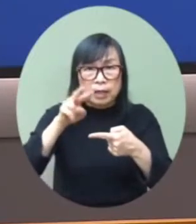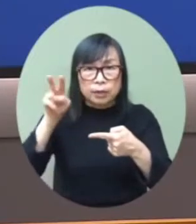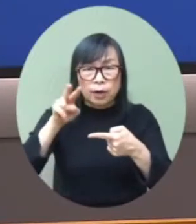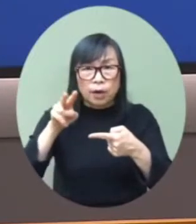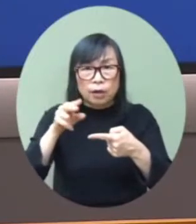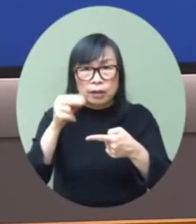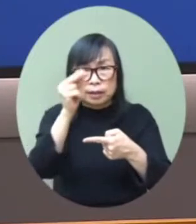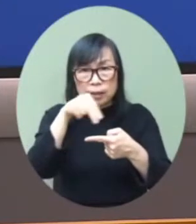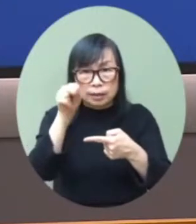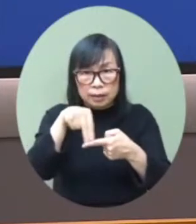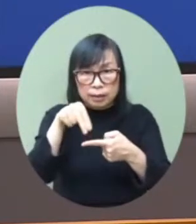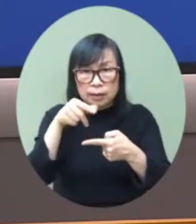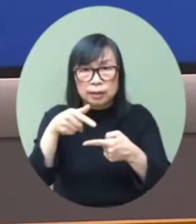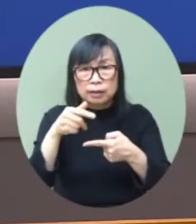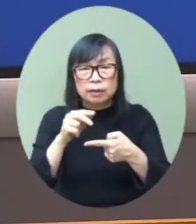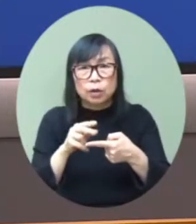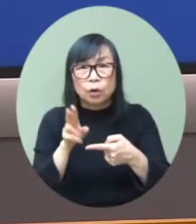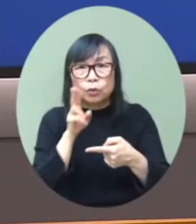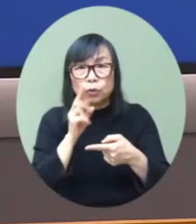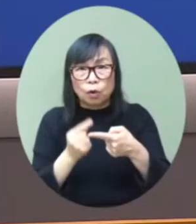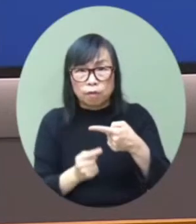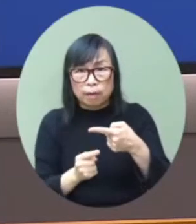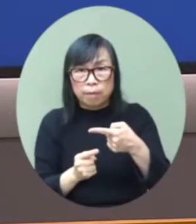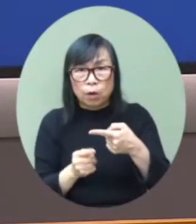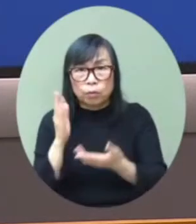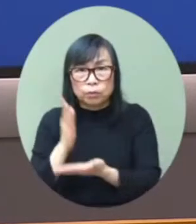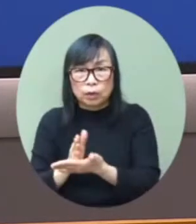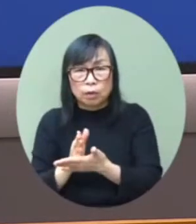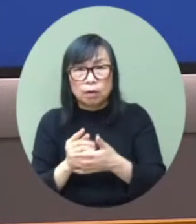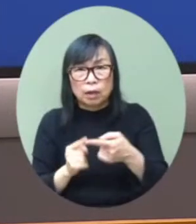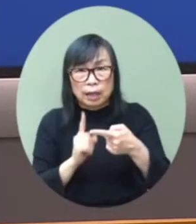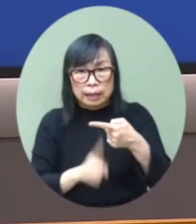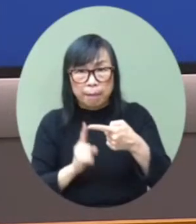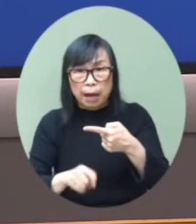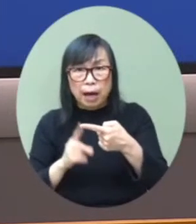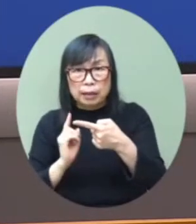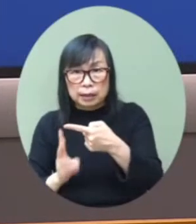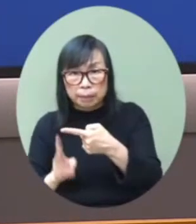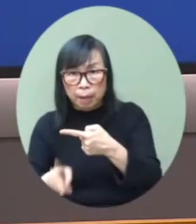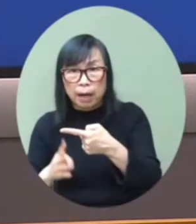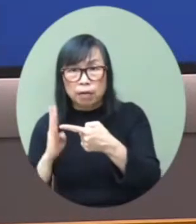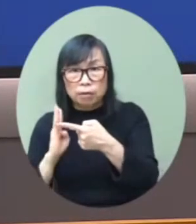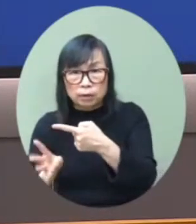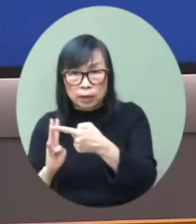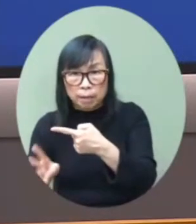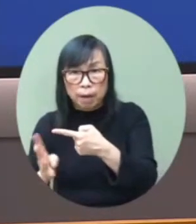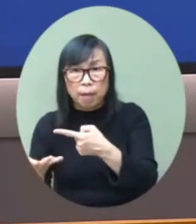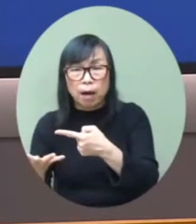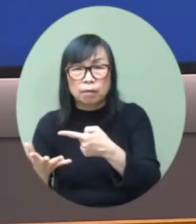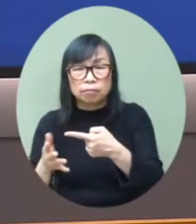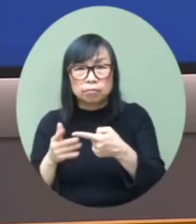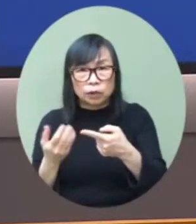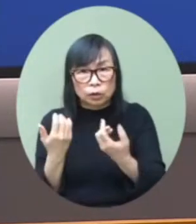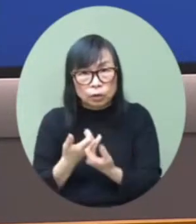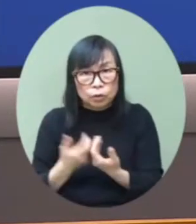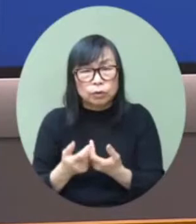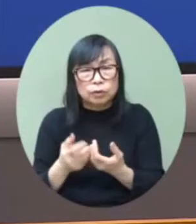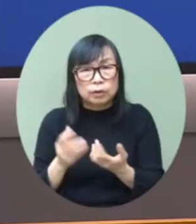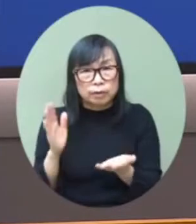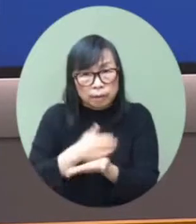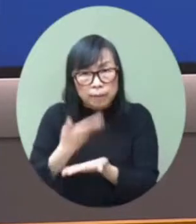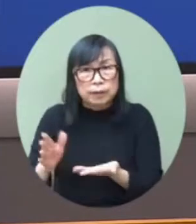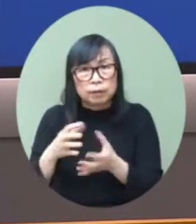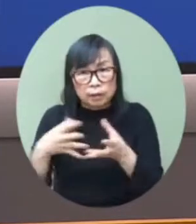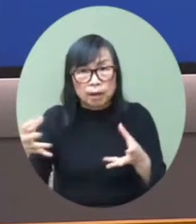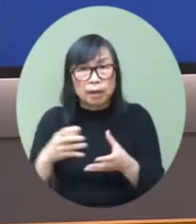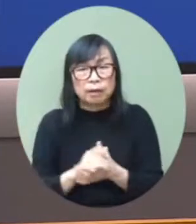million, will make a lot of difference. But for the time being, we will not move to that immediate adjustment.